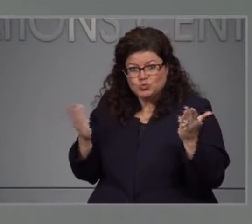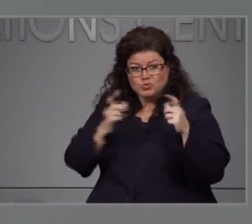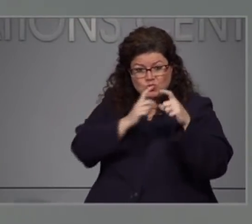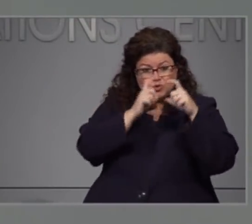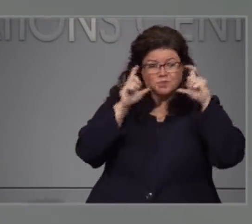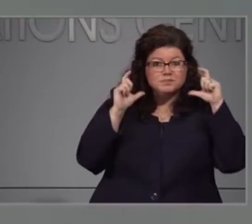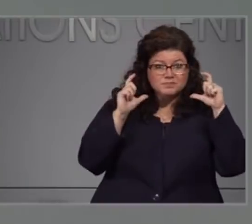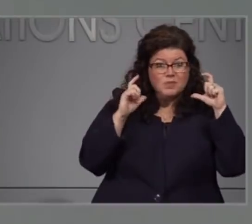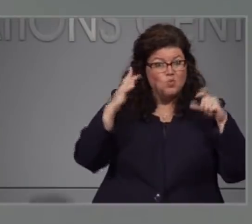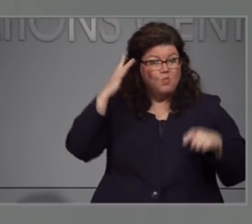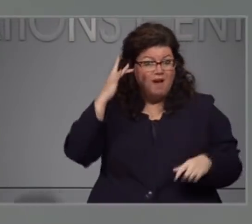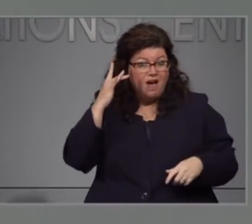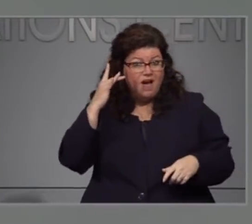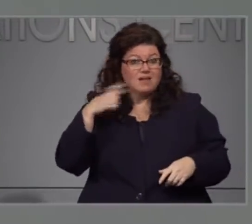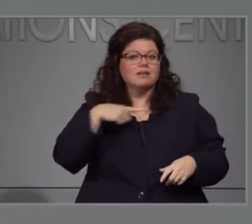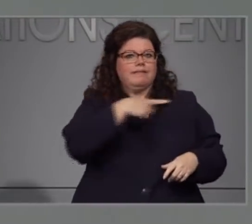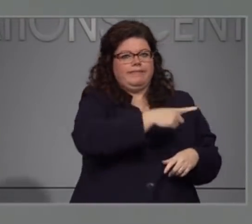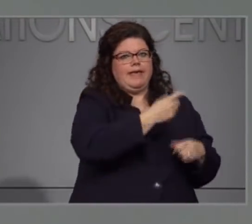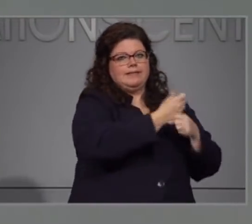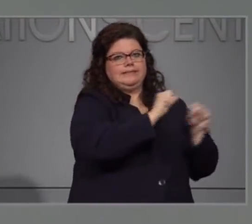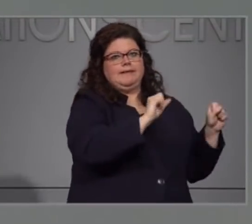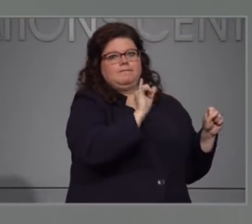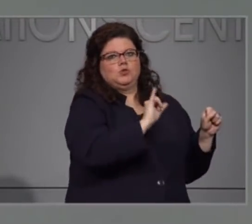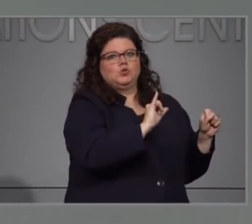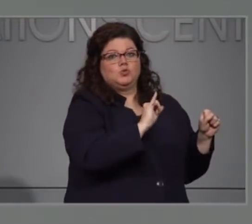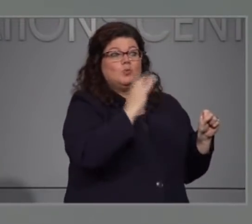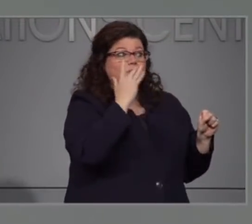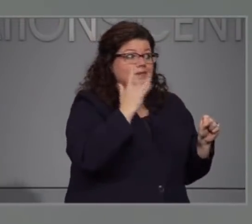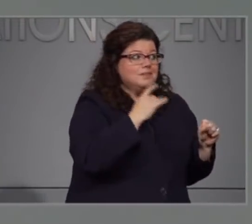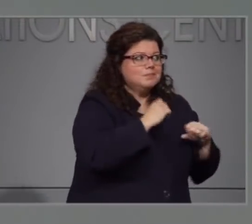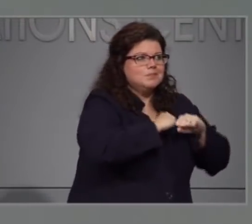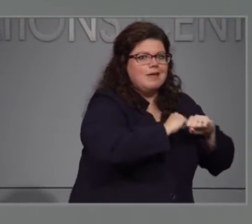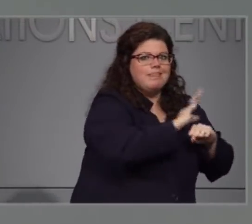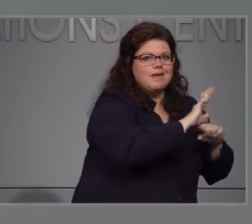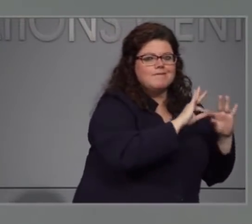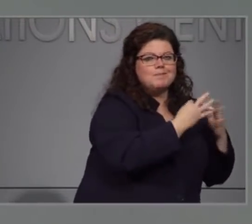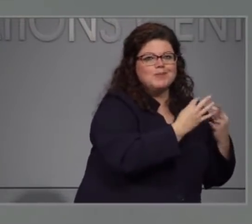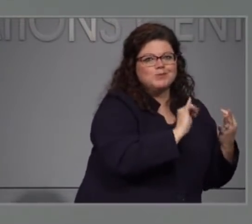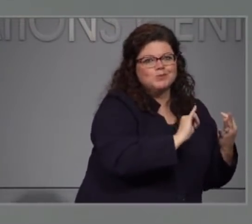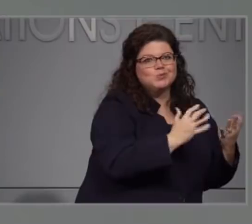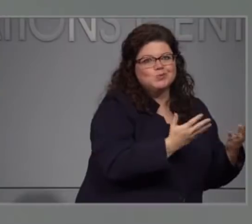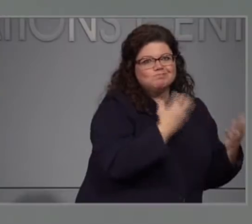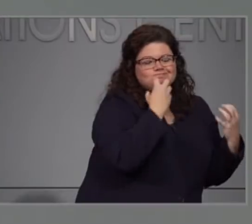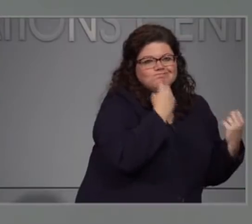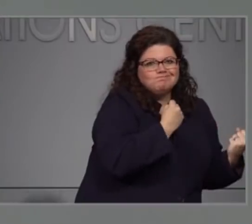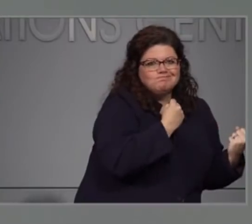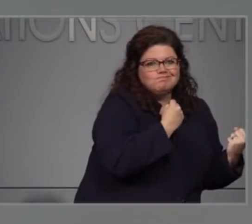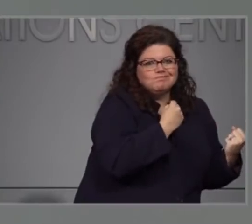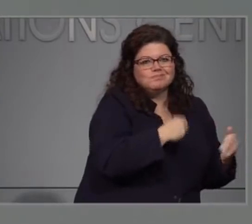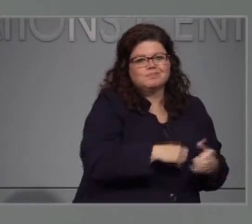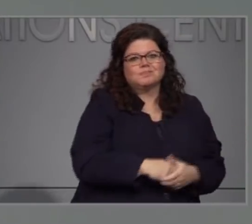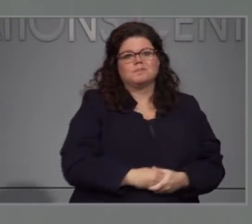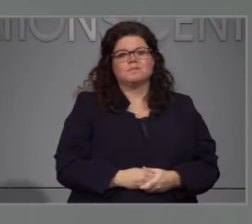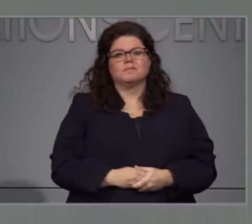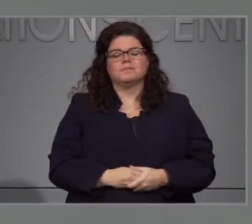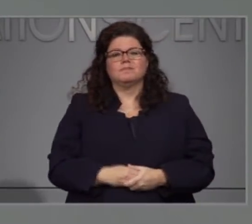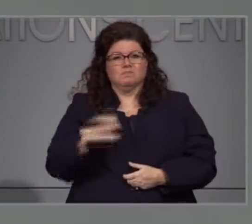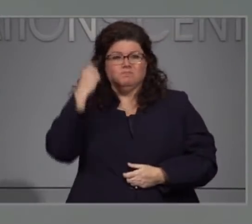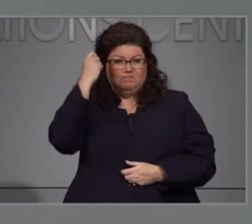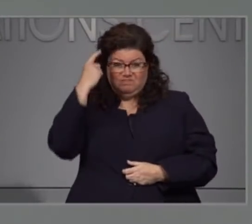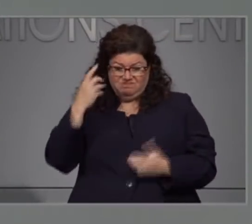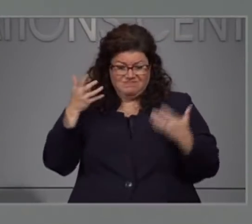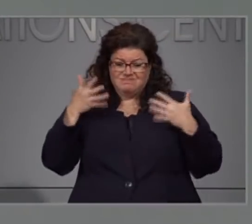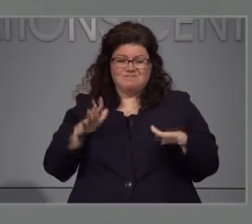stay safe and so they in turn can keep their own families safe. I'm also here as someone who's walked the halls with